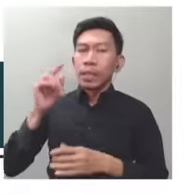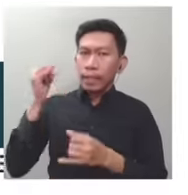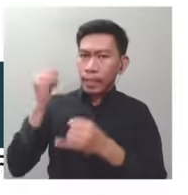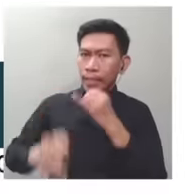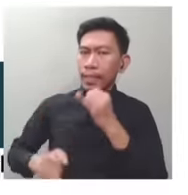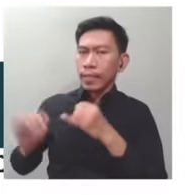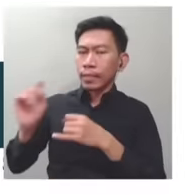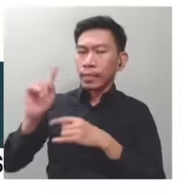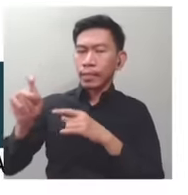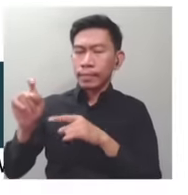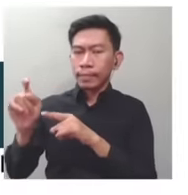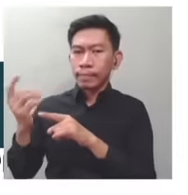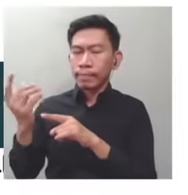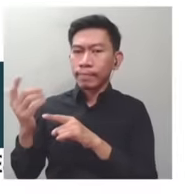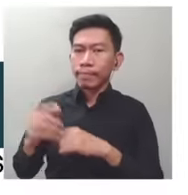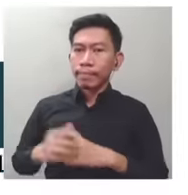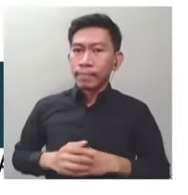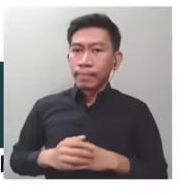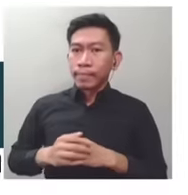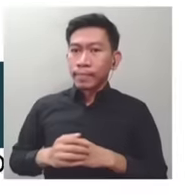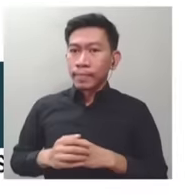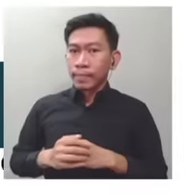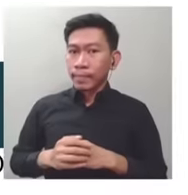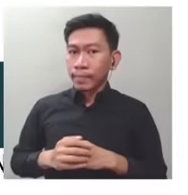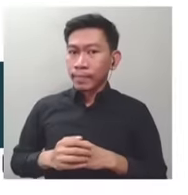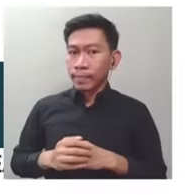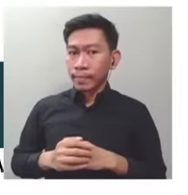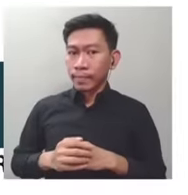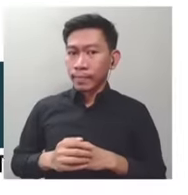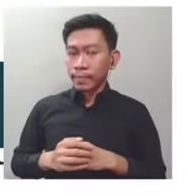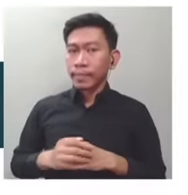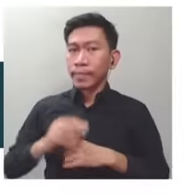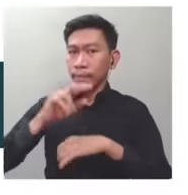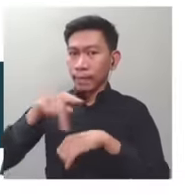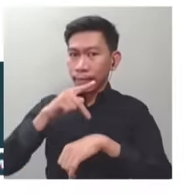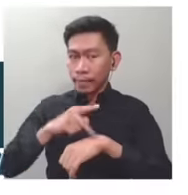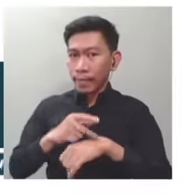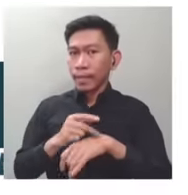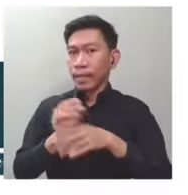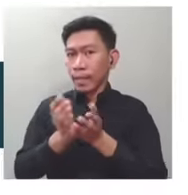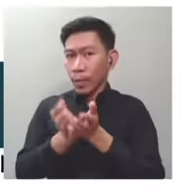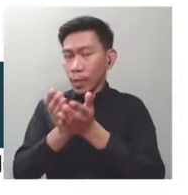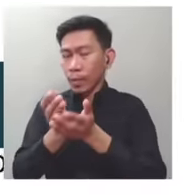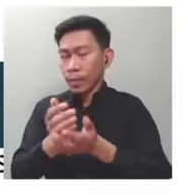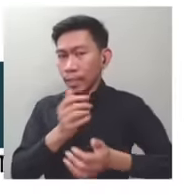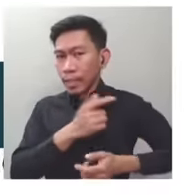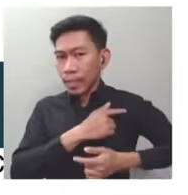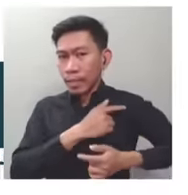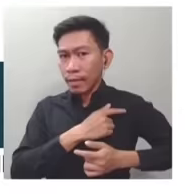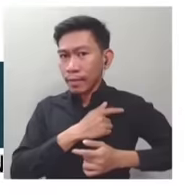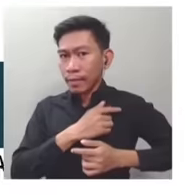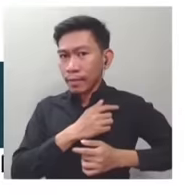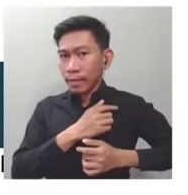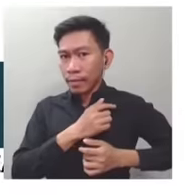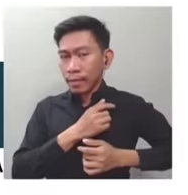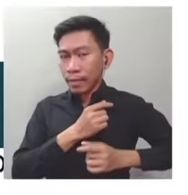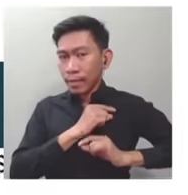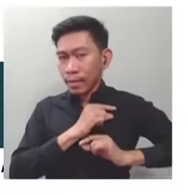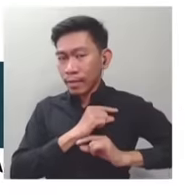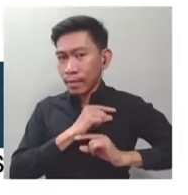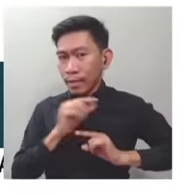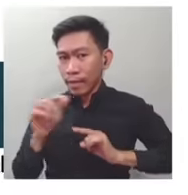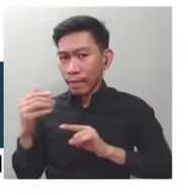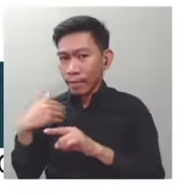Professor De Castro, before we let you go. The Philippine Coast Guard waiting for final instructions from the